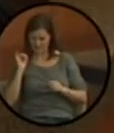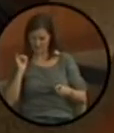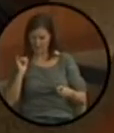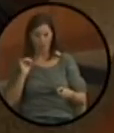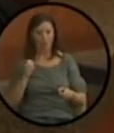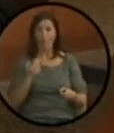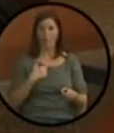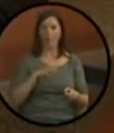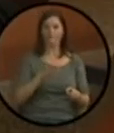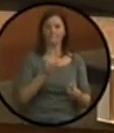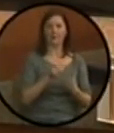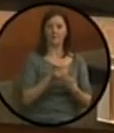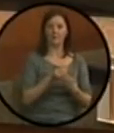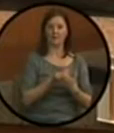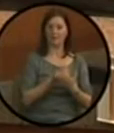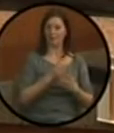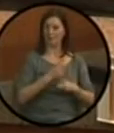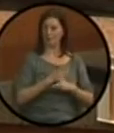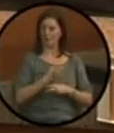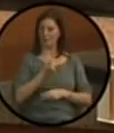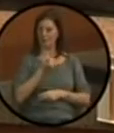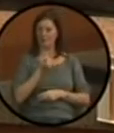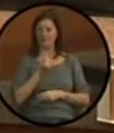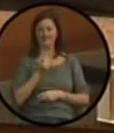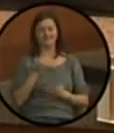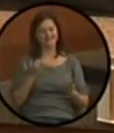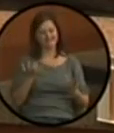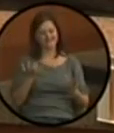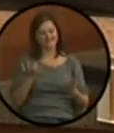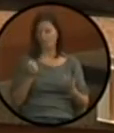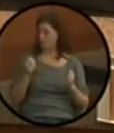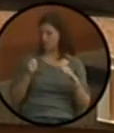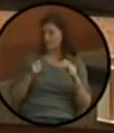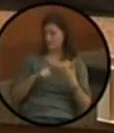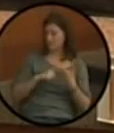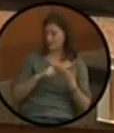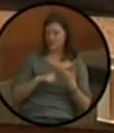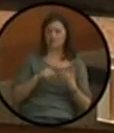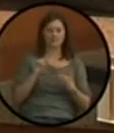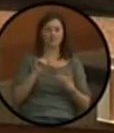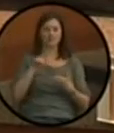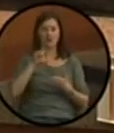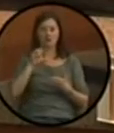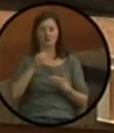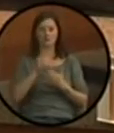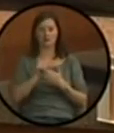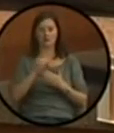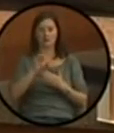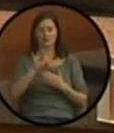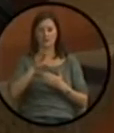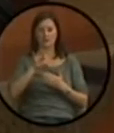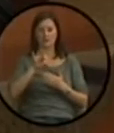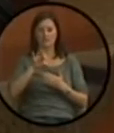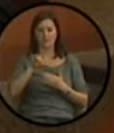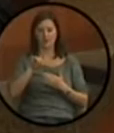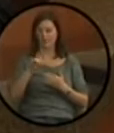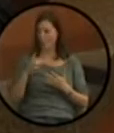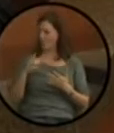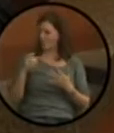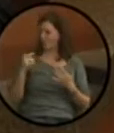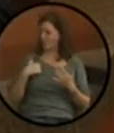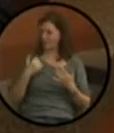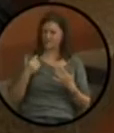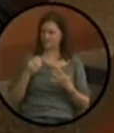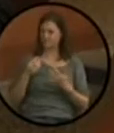is. You get a $100 refund. You didn't know it was coming. Well, that's funny money. Let's go blow it on something, right?